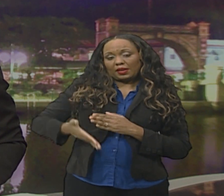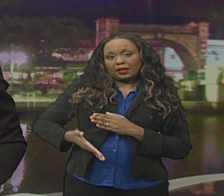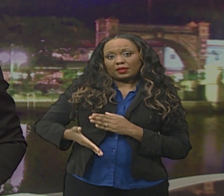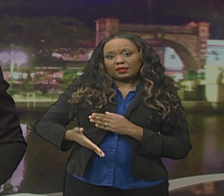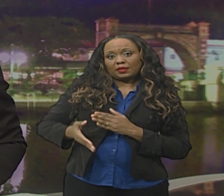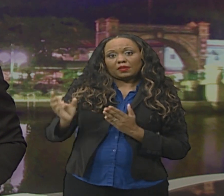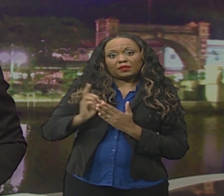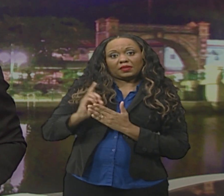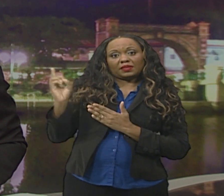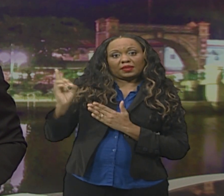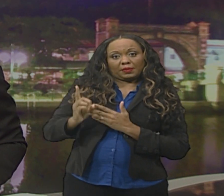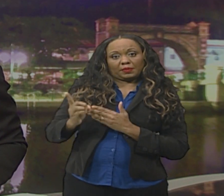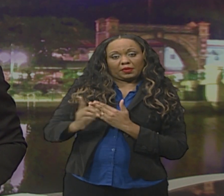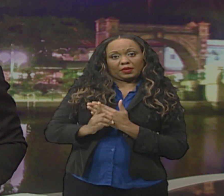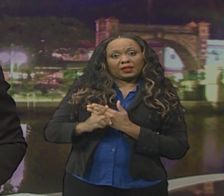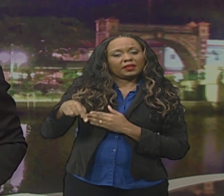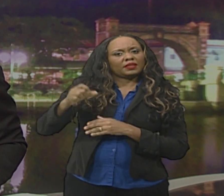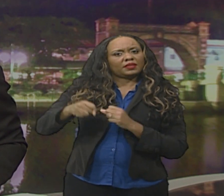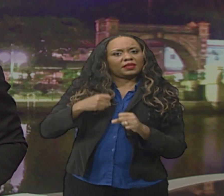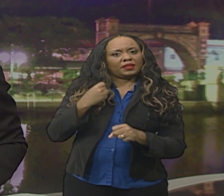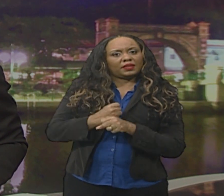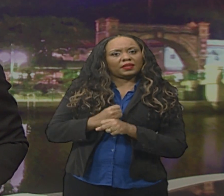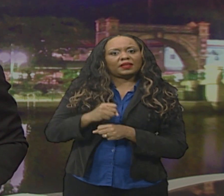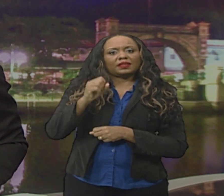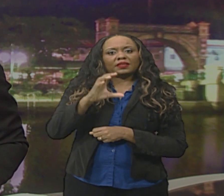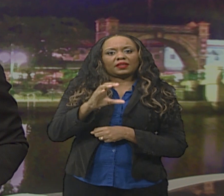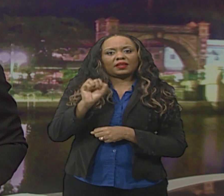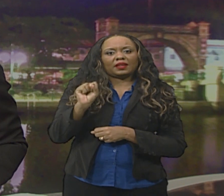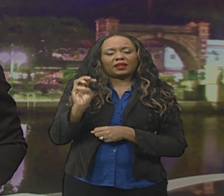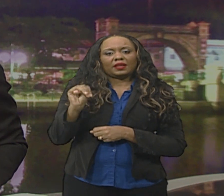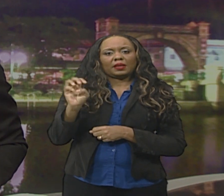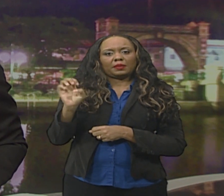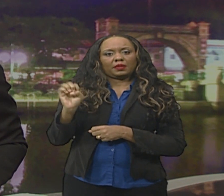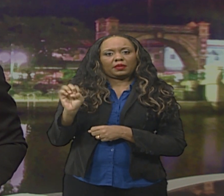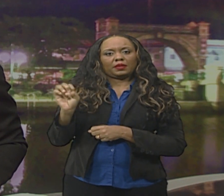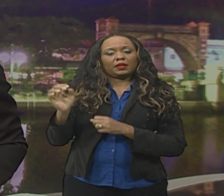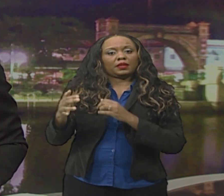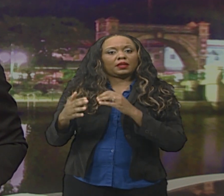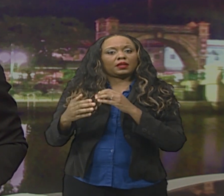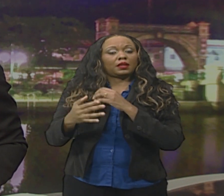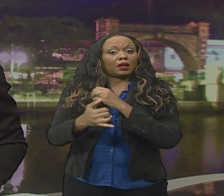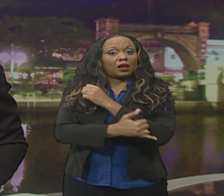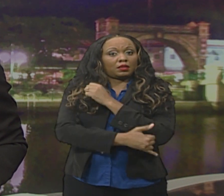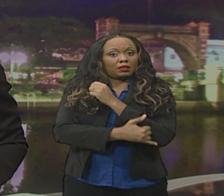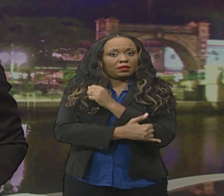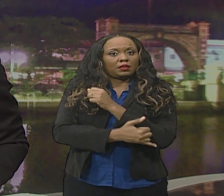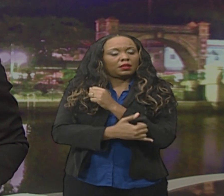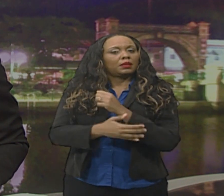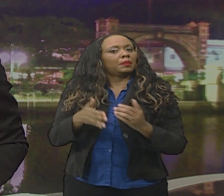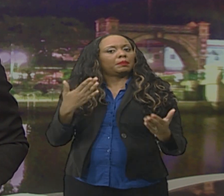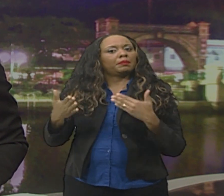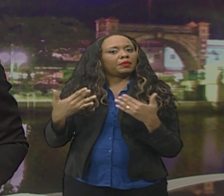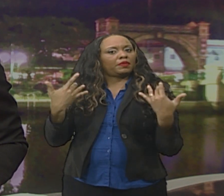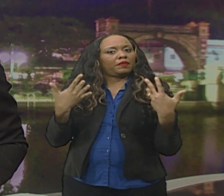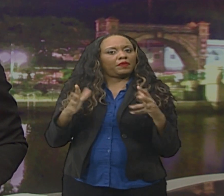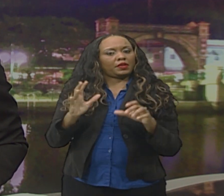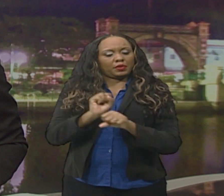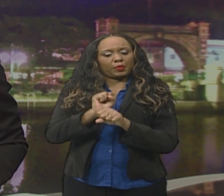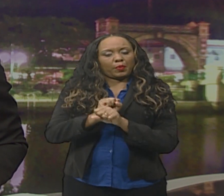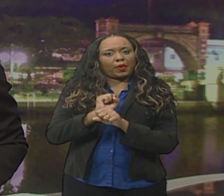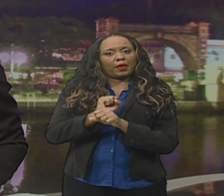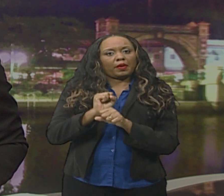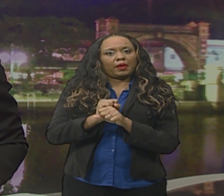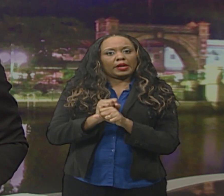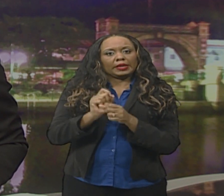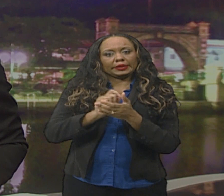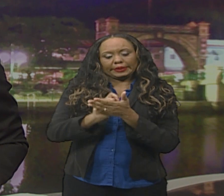year, Caribbean Single Market and Economy member states could very well have completed the legal work necessary for their skilled nationals to